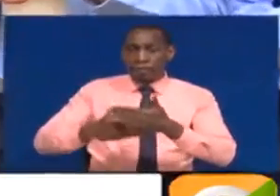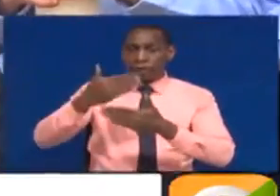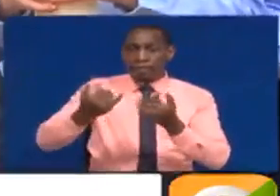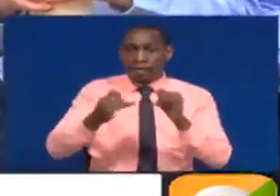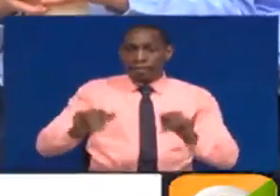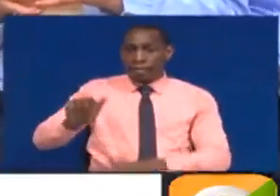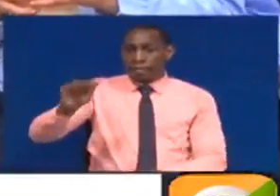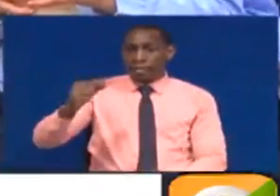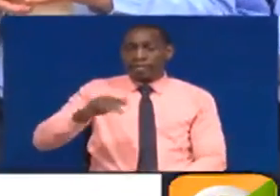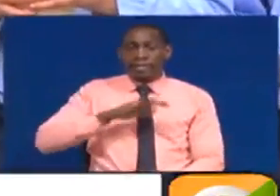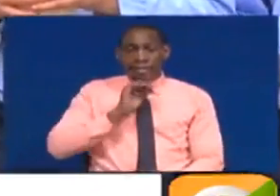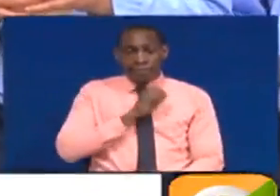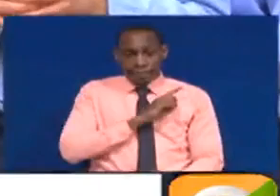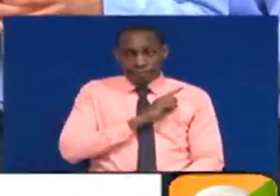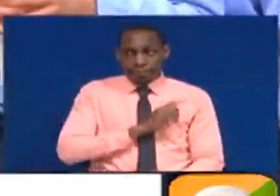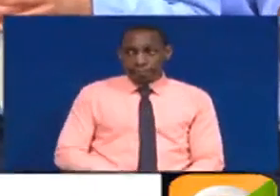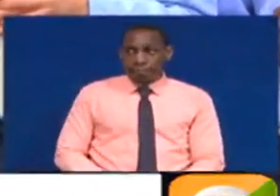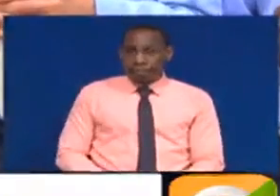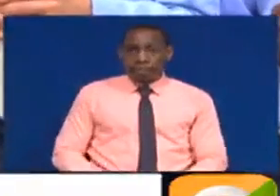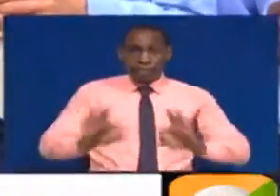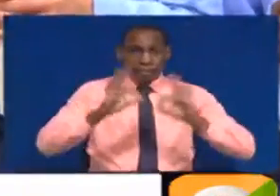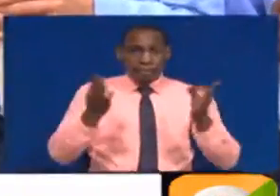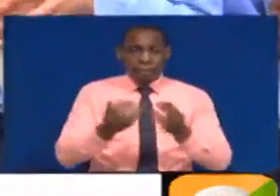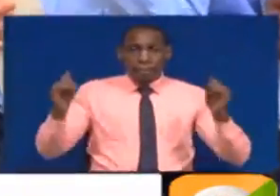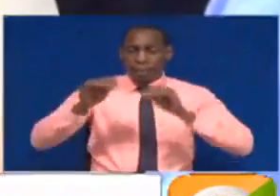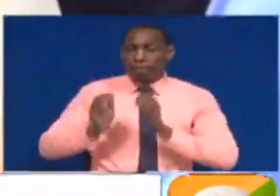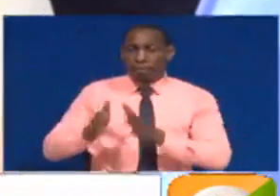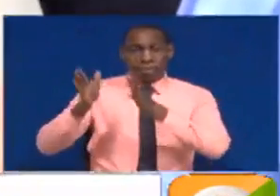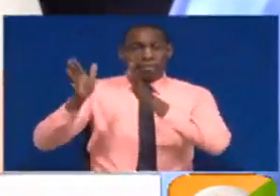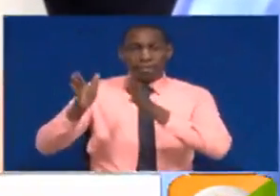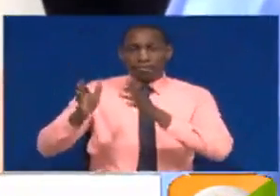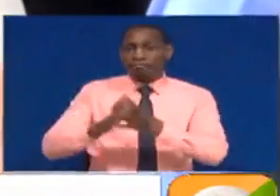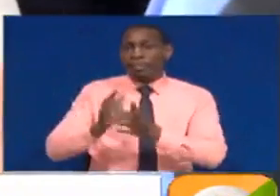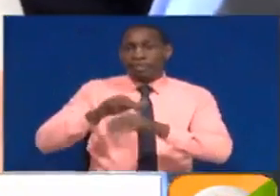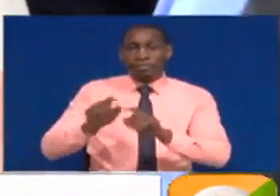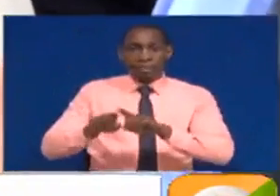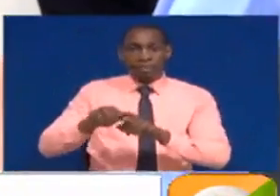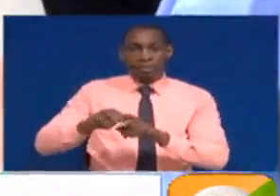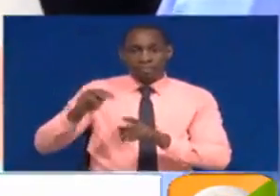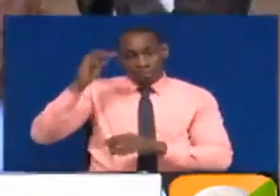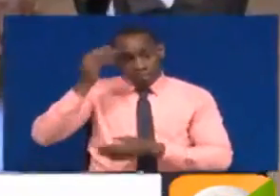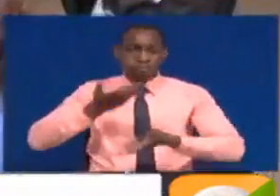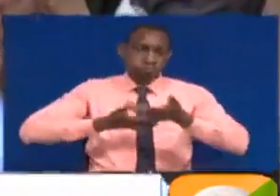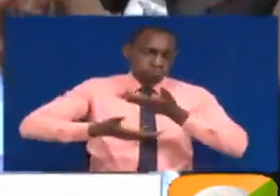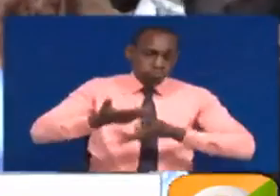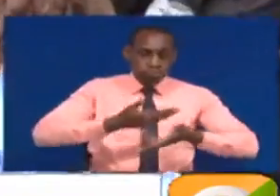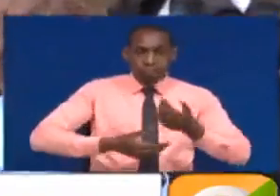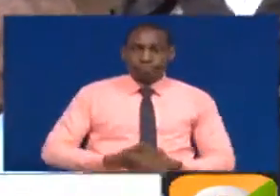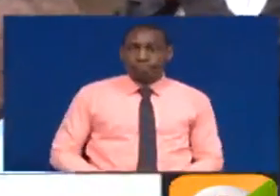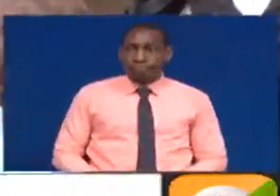post-independence Attorney General passed on. The family gathered to celebrate the times and memories they shared with him.